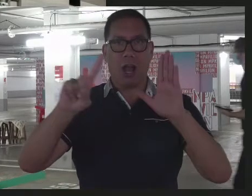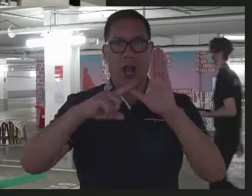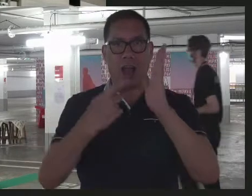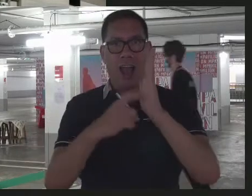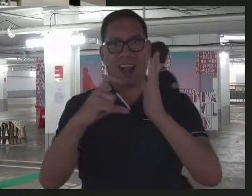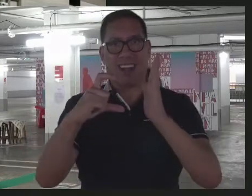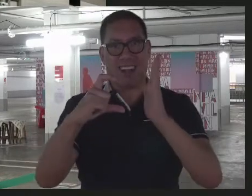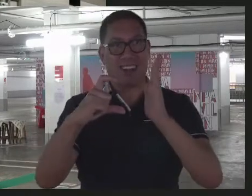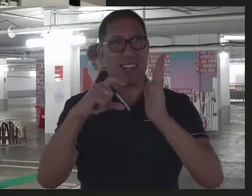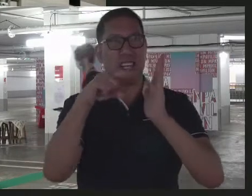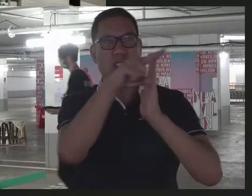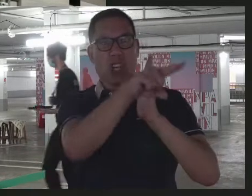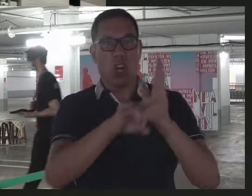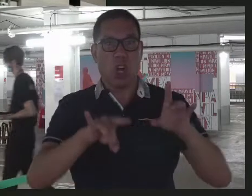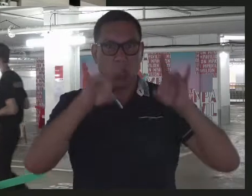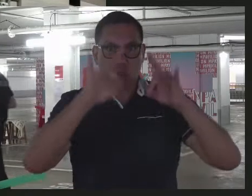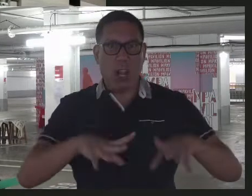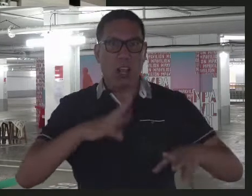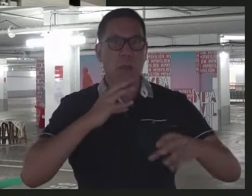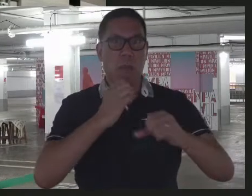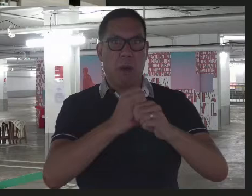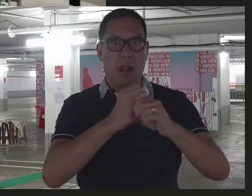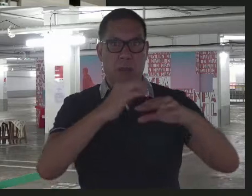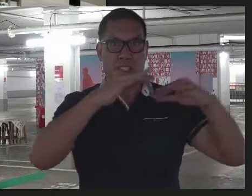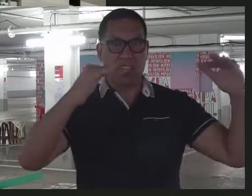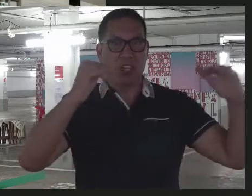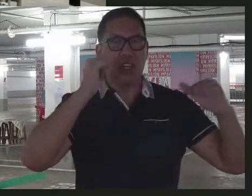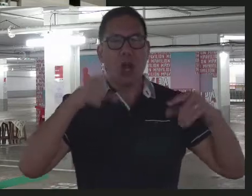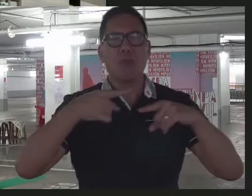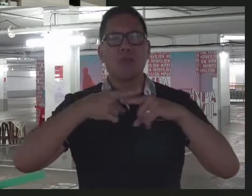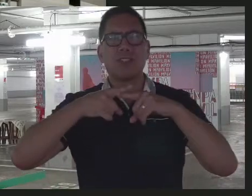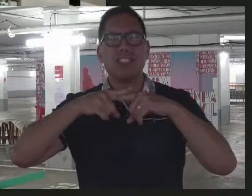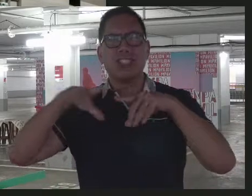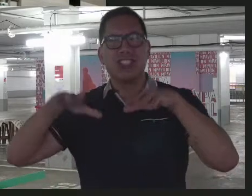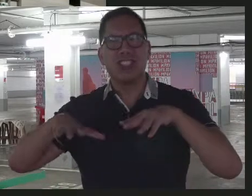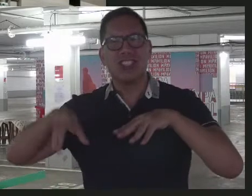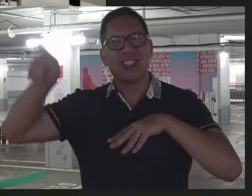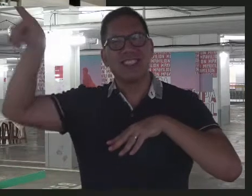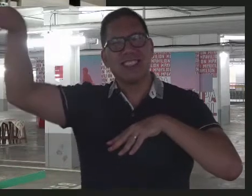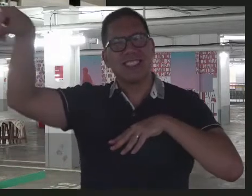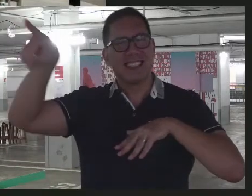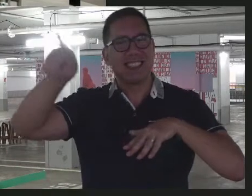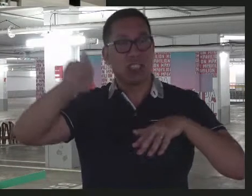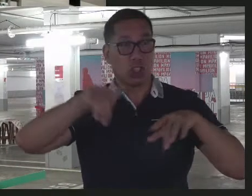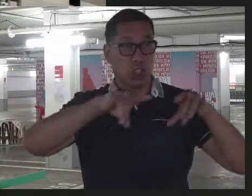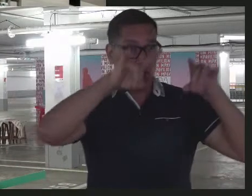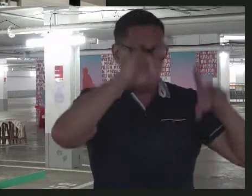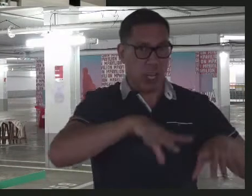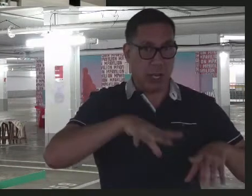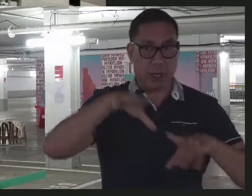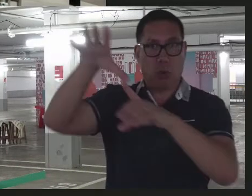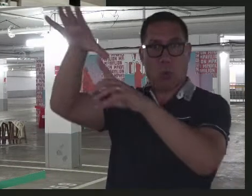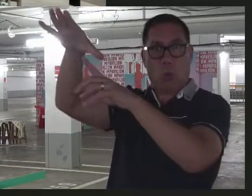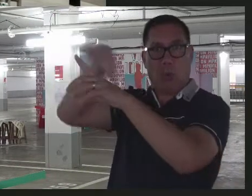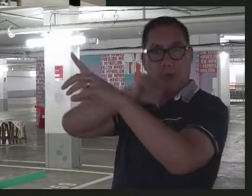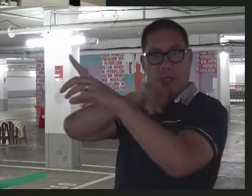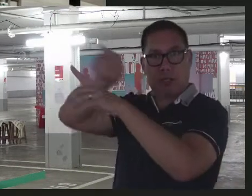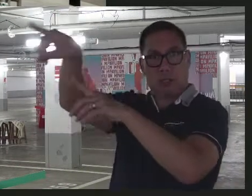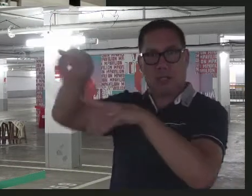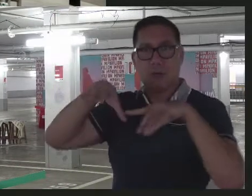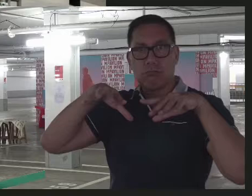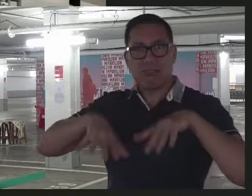basically the Australian Parliament developed. You know, the British Parliament the Australian Parliament is based on the British Parliament, which